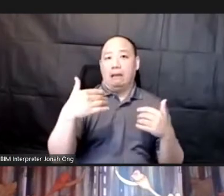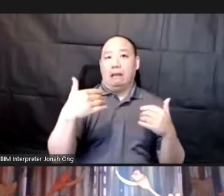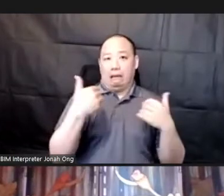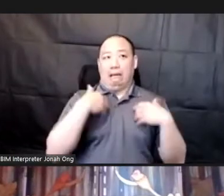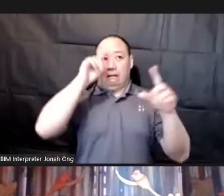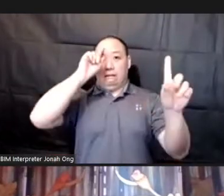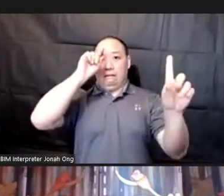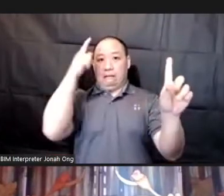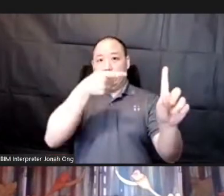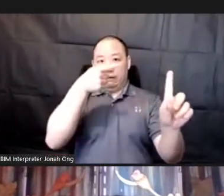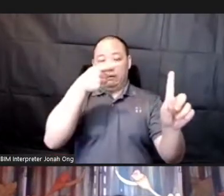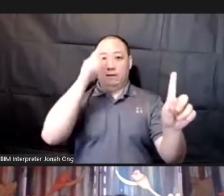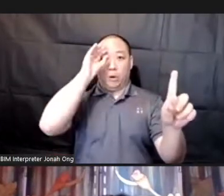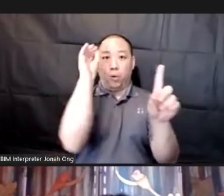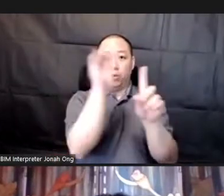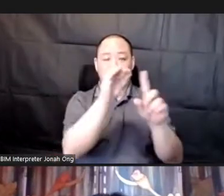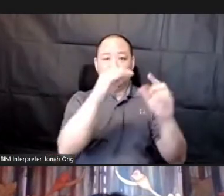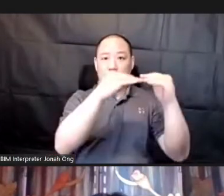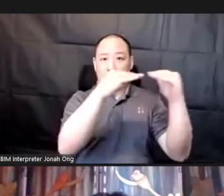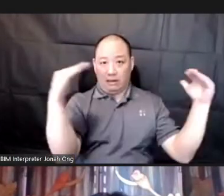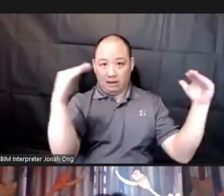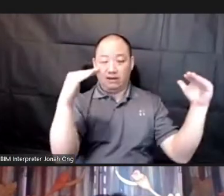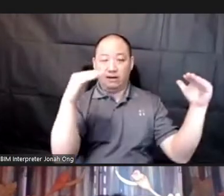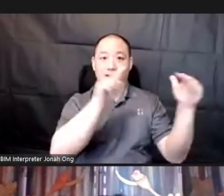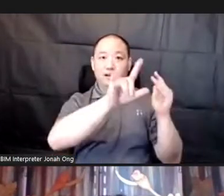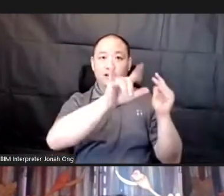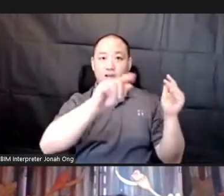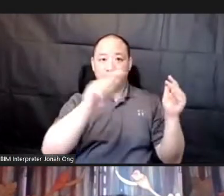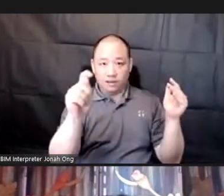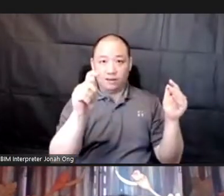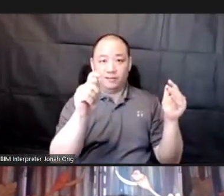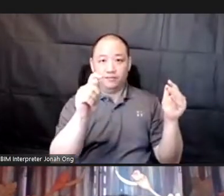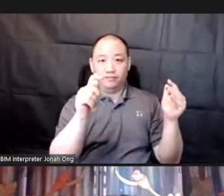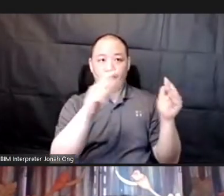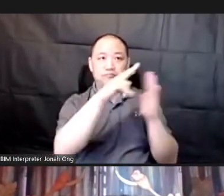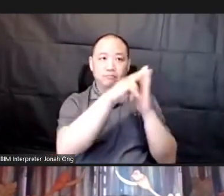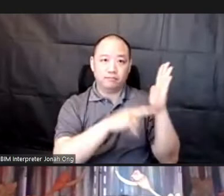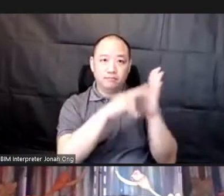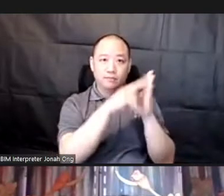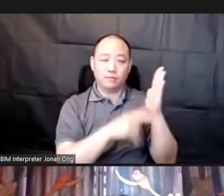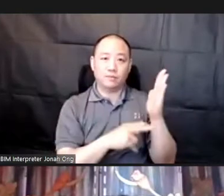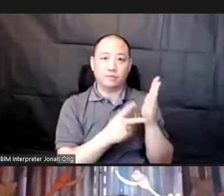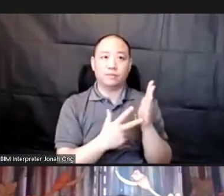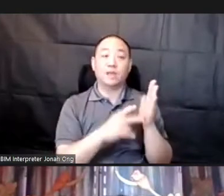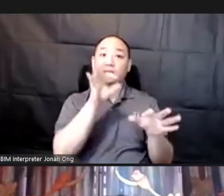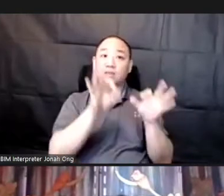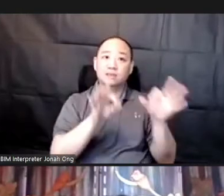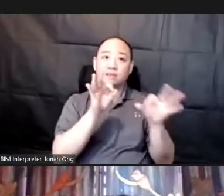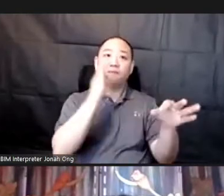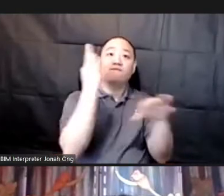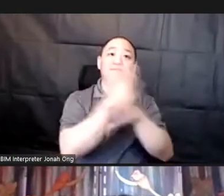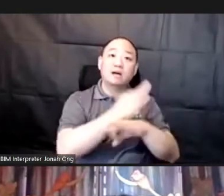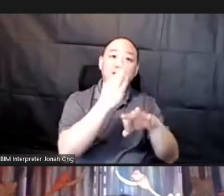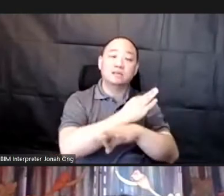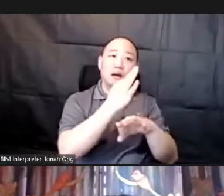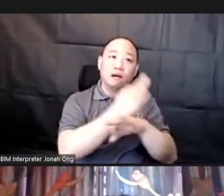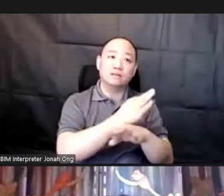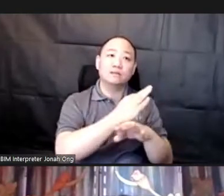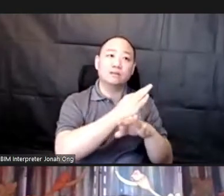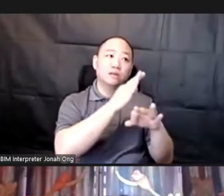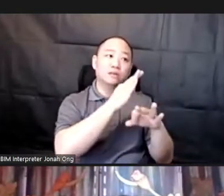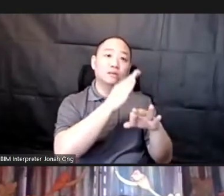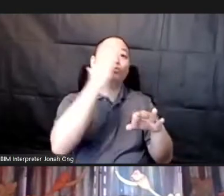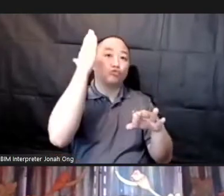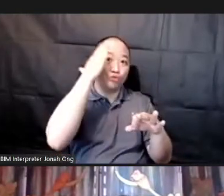But if the student is functionally literate, it's enough. That means they know enough, they can